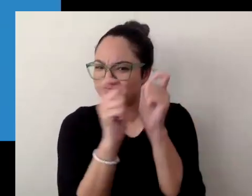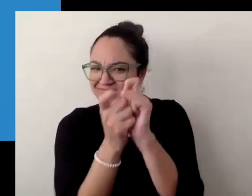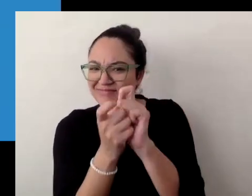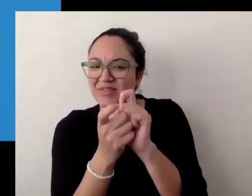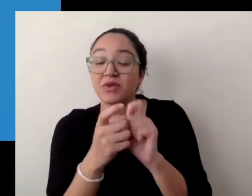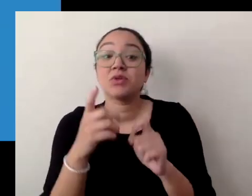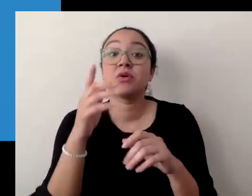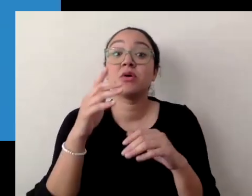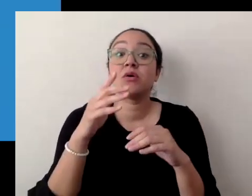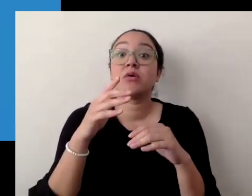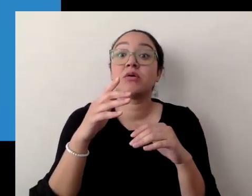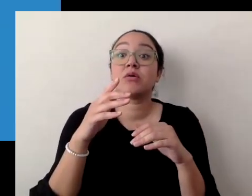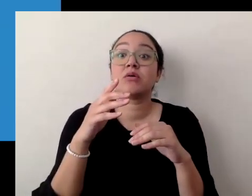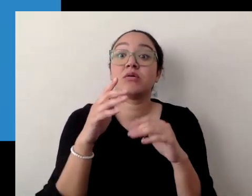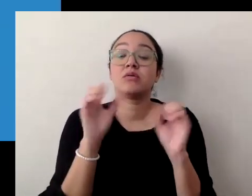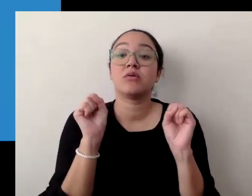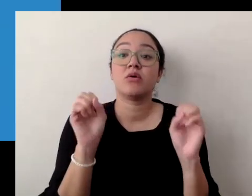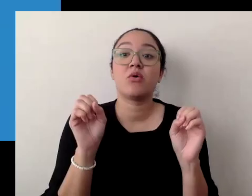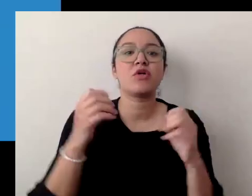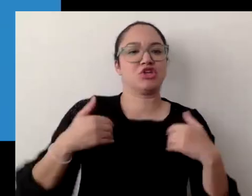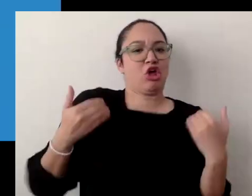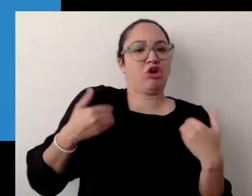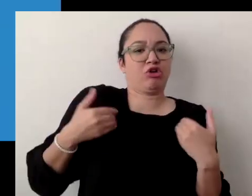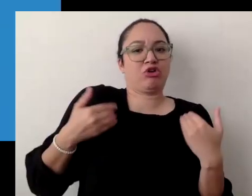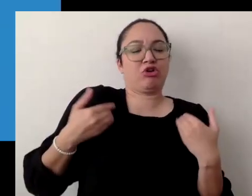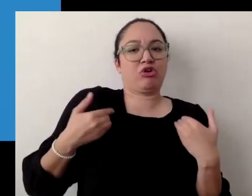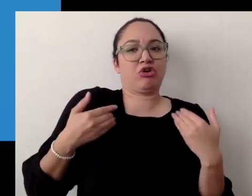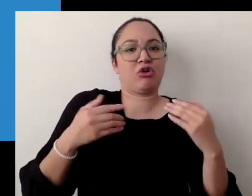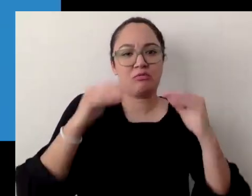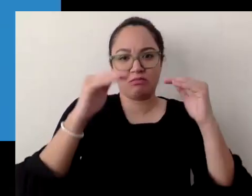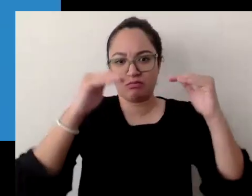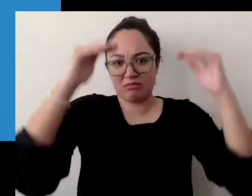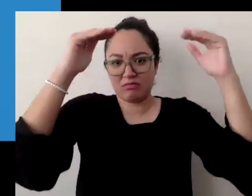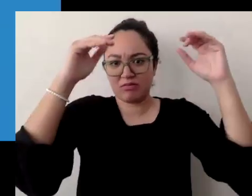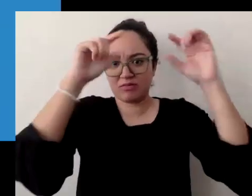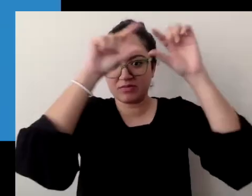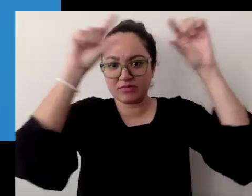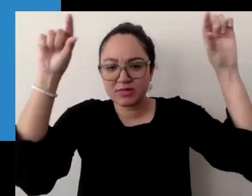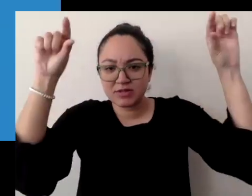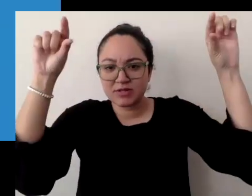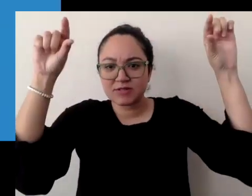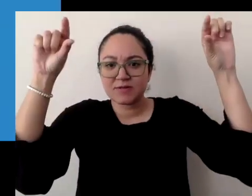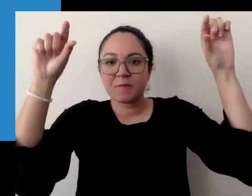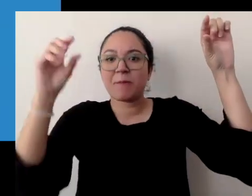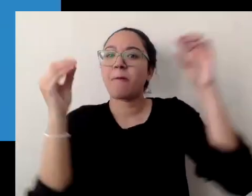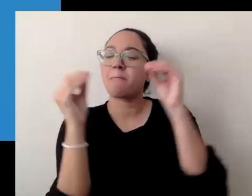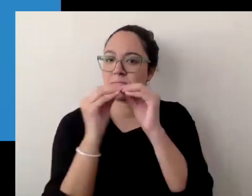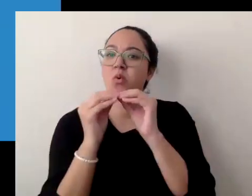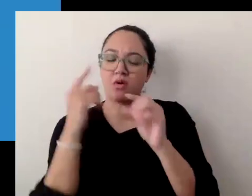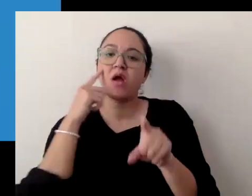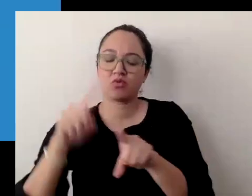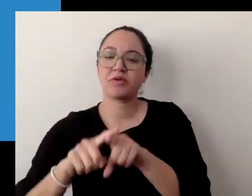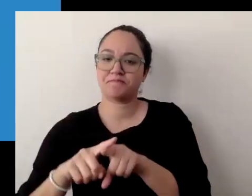those who in the younger categories, there was more agreement